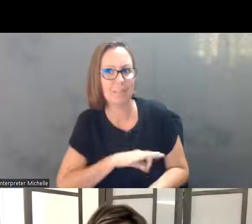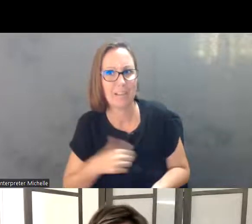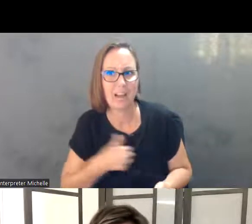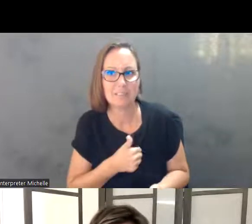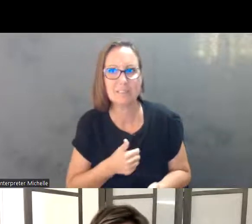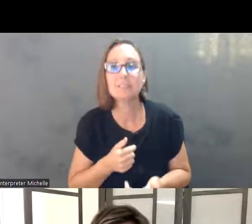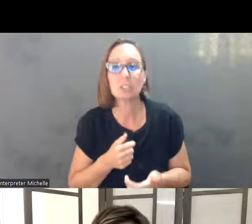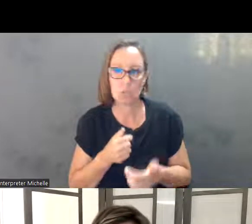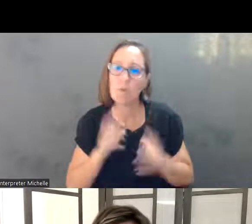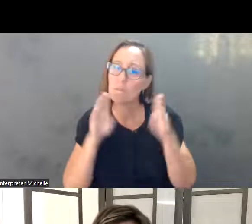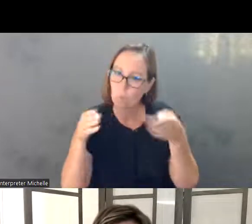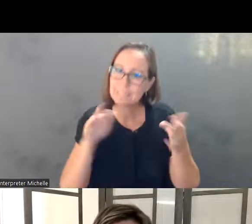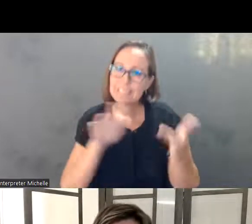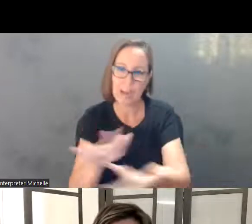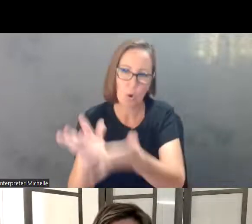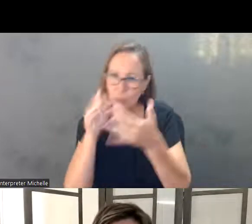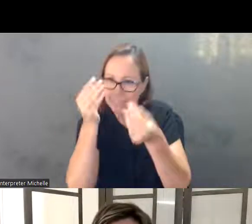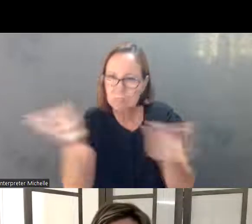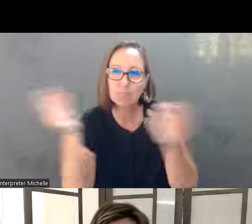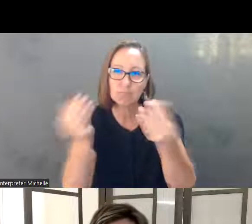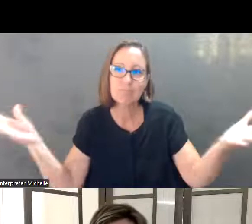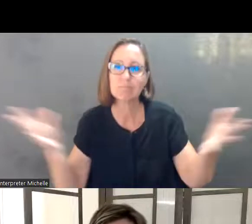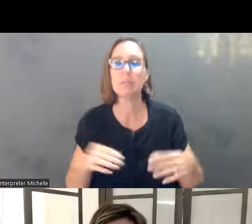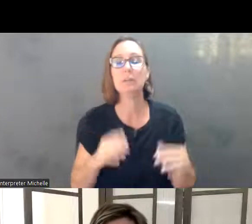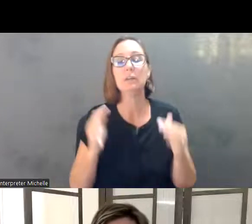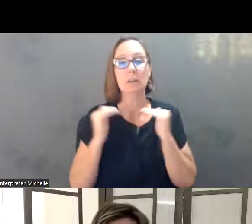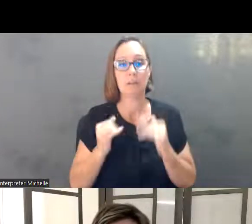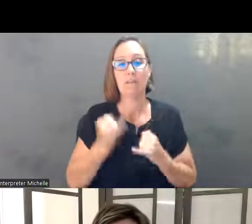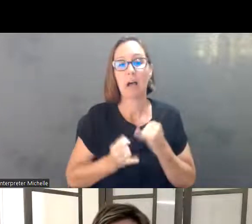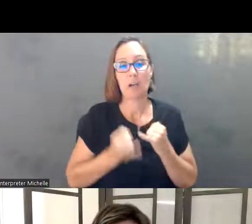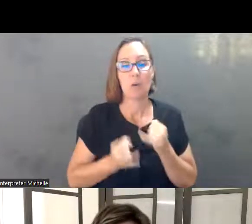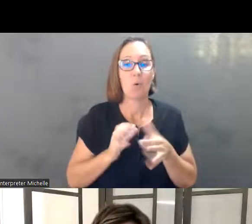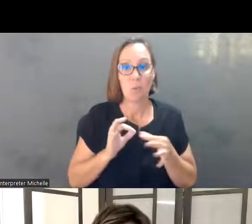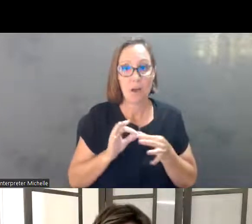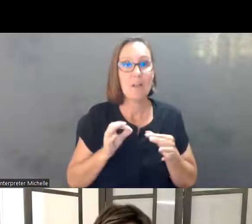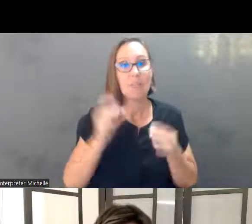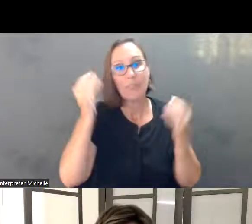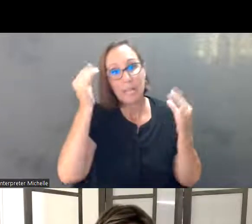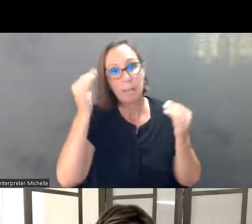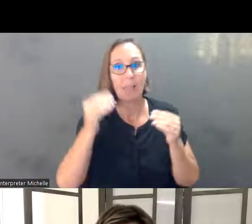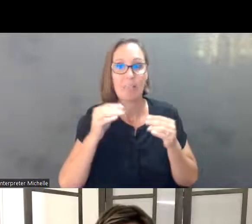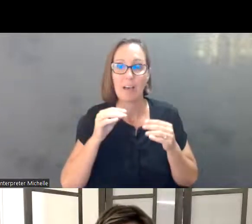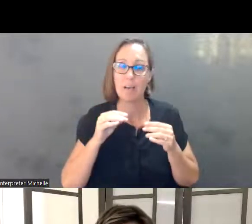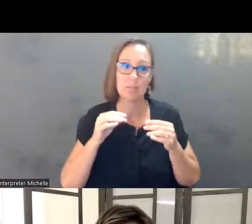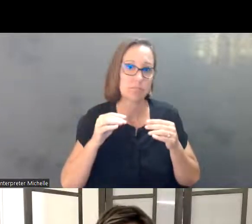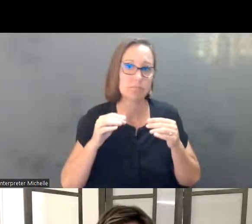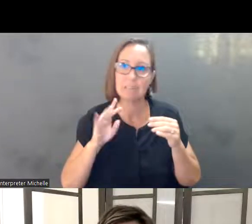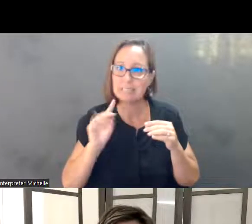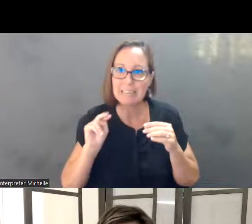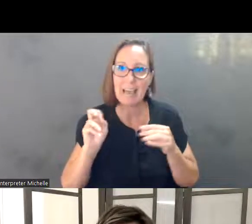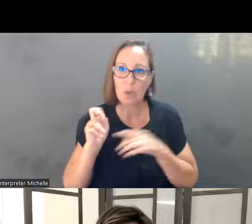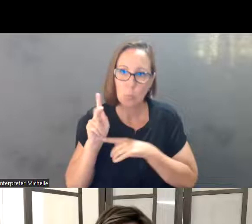on the outreach piece. And then finally, thinking about the vast network. So if you think about